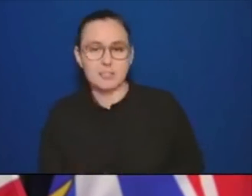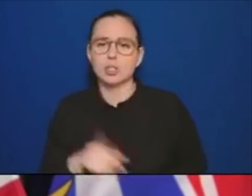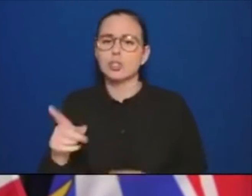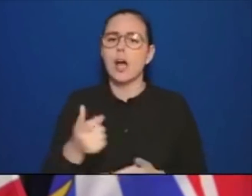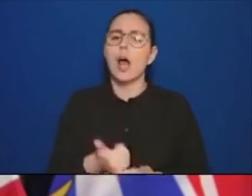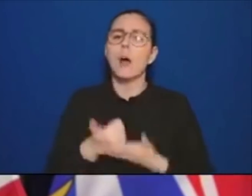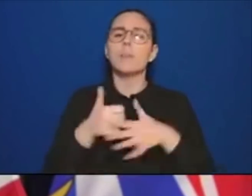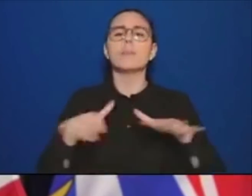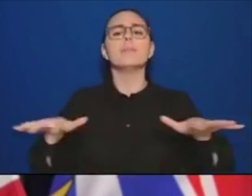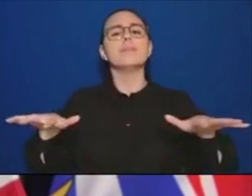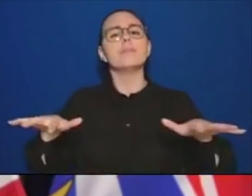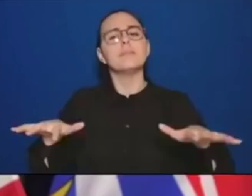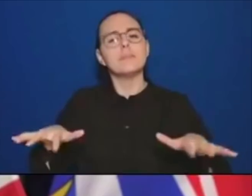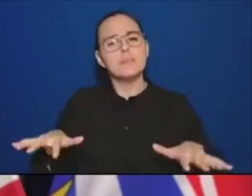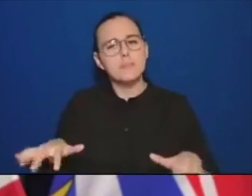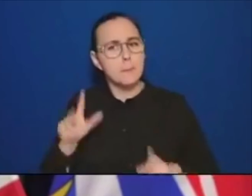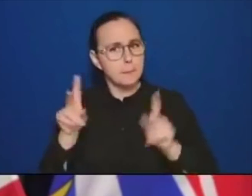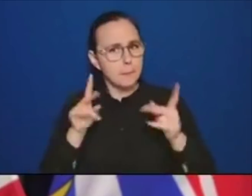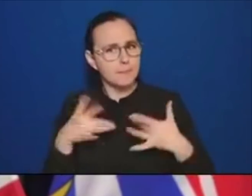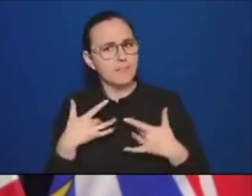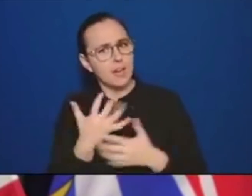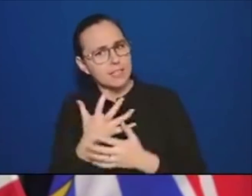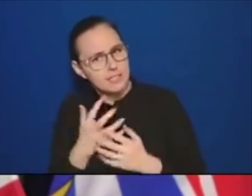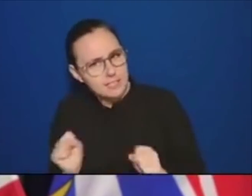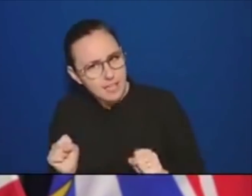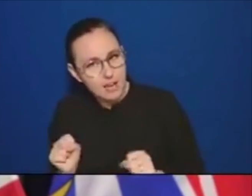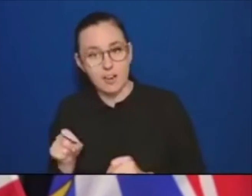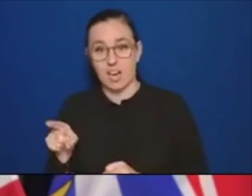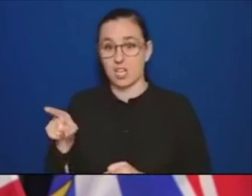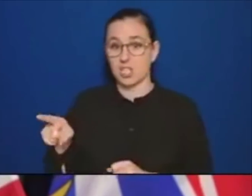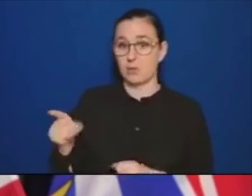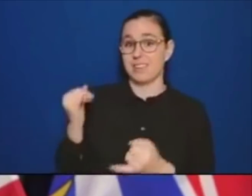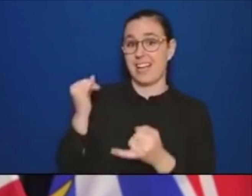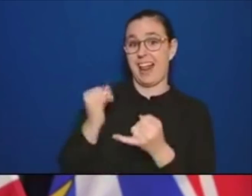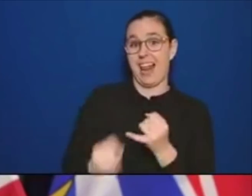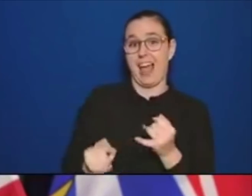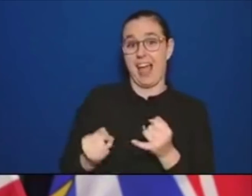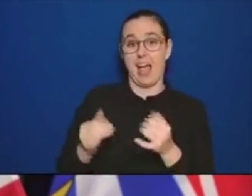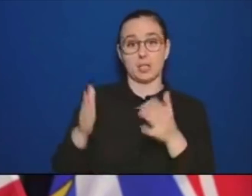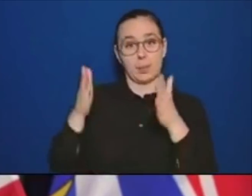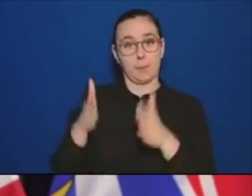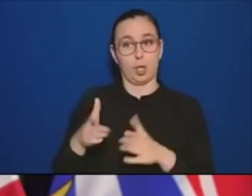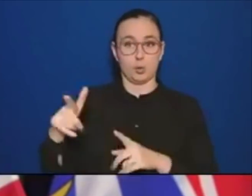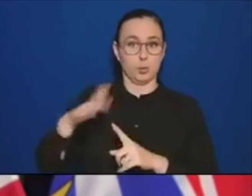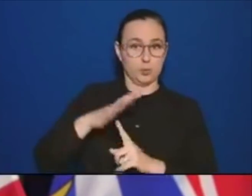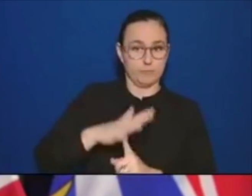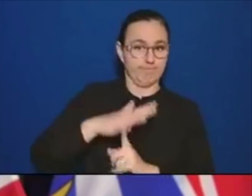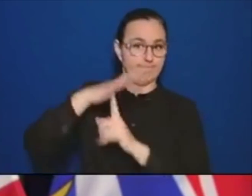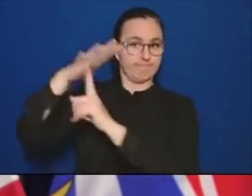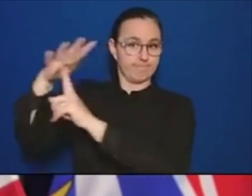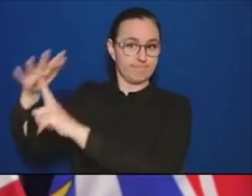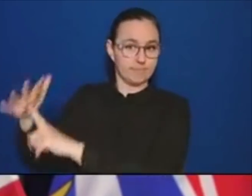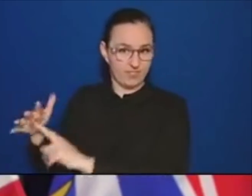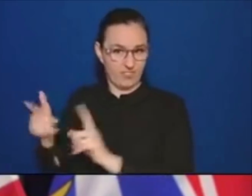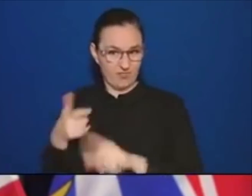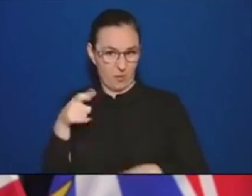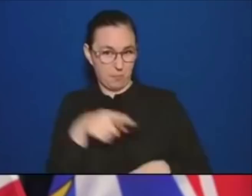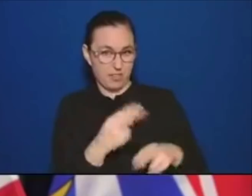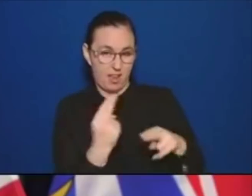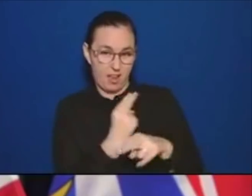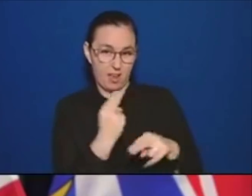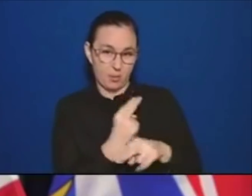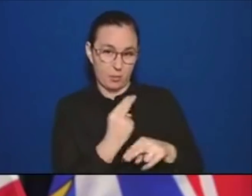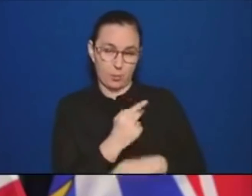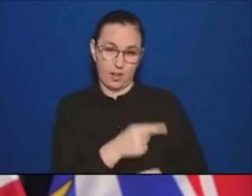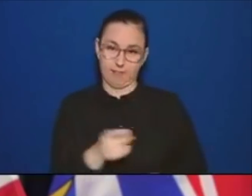And she insisted that she be the last person who was flown out and evacuated from that stretch of highway. So we have